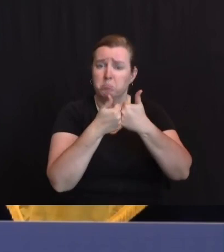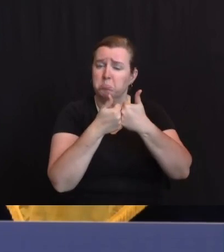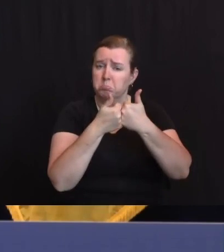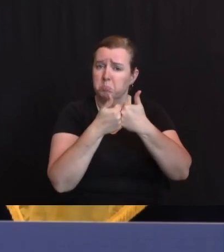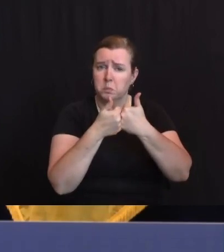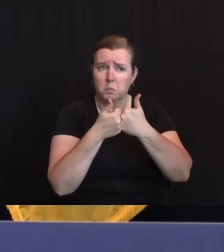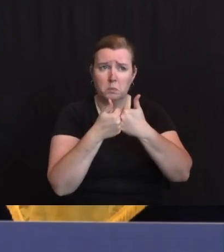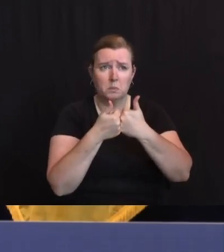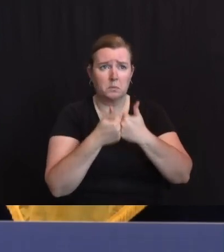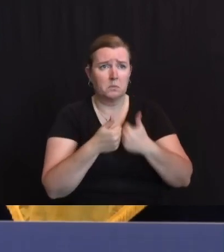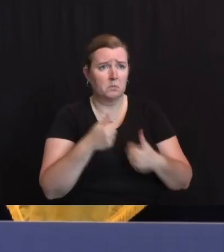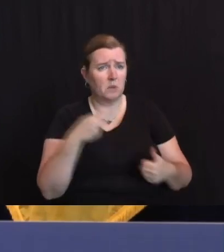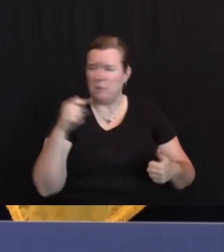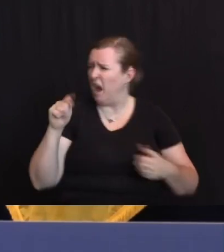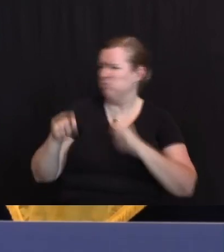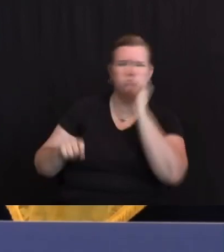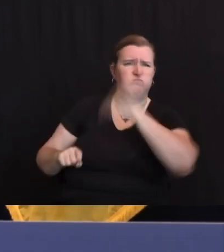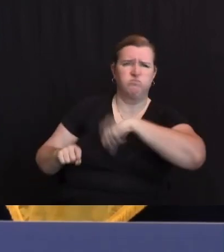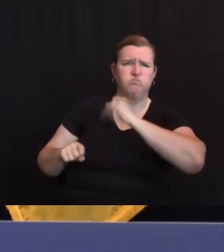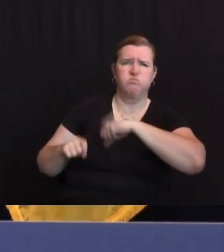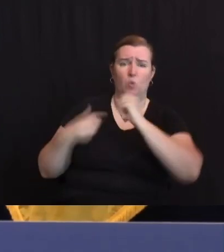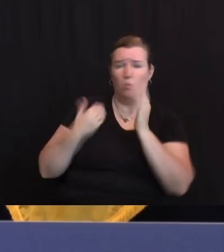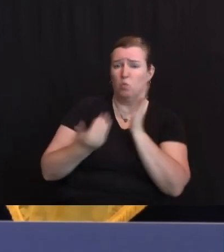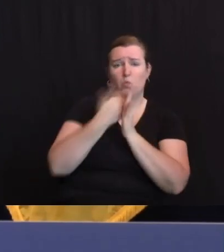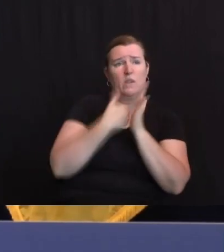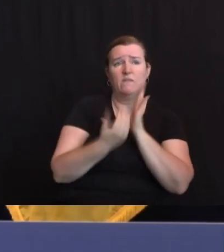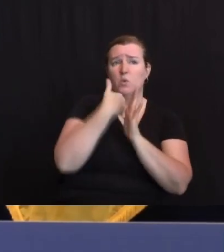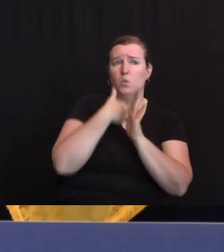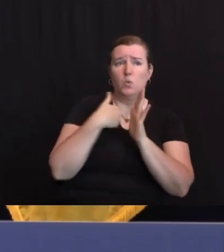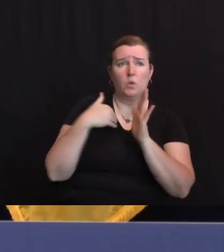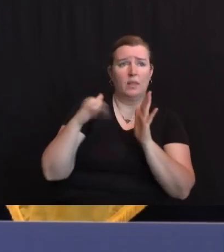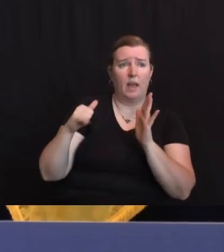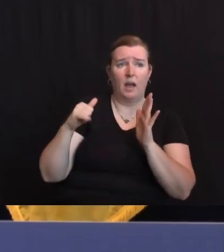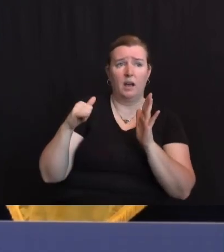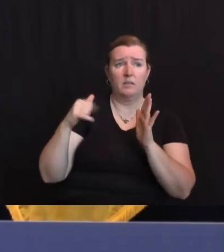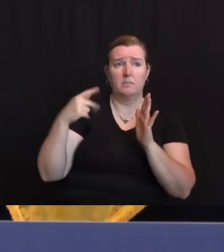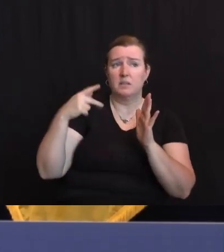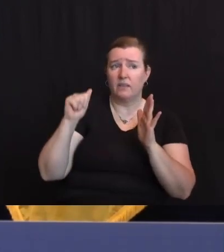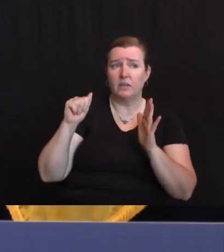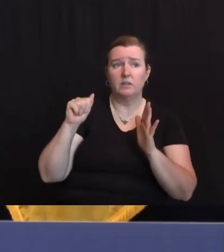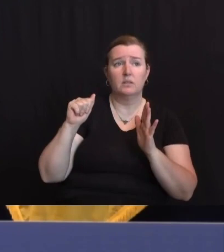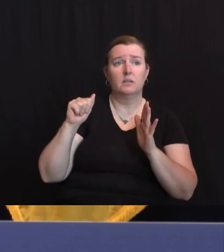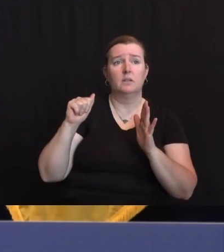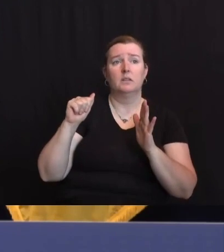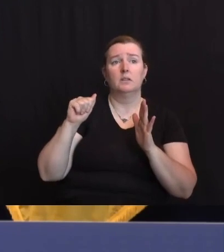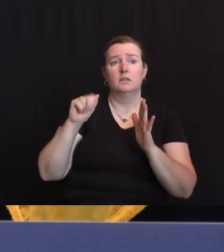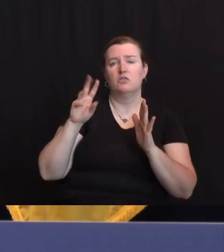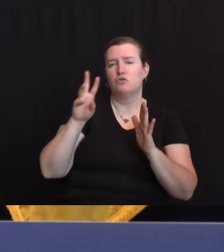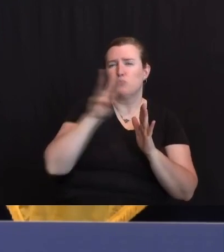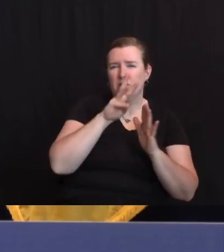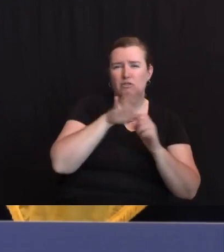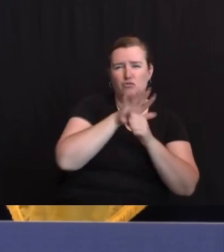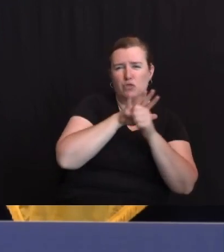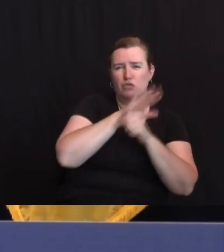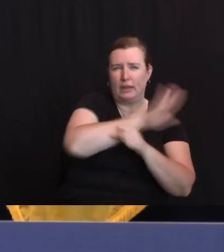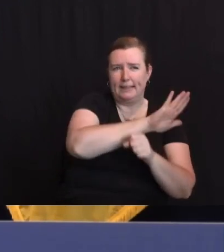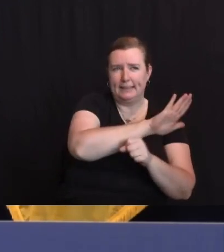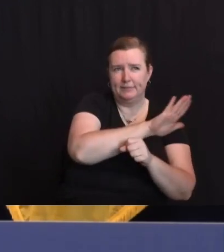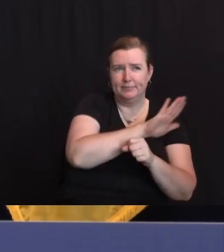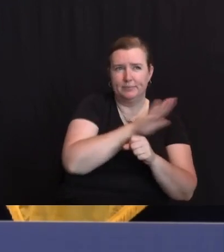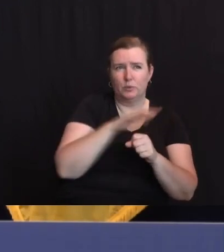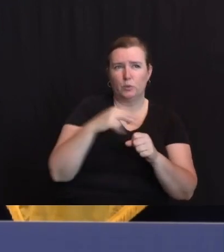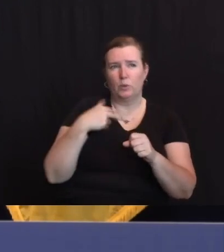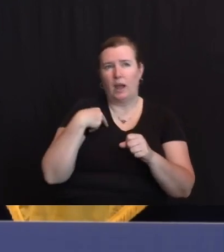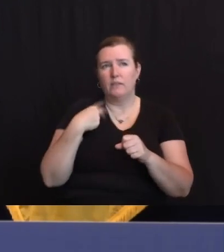would just say we've certainly reviewed the decision from the Western District of Pennsylvania. I would note that we've had more than 24 challenges